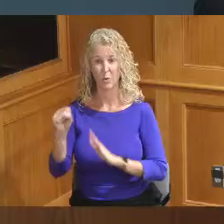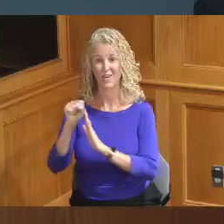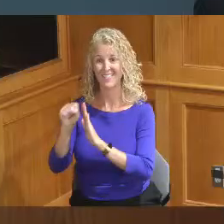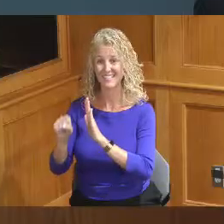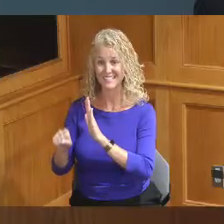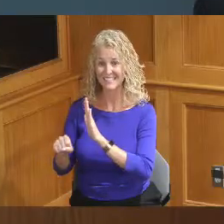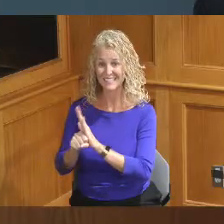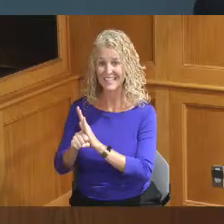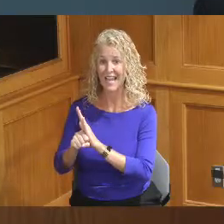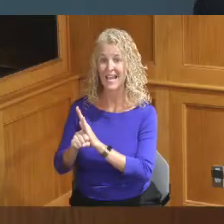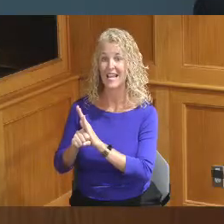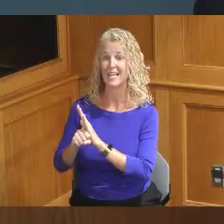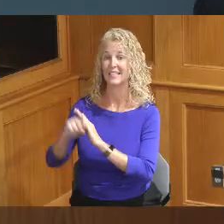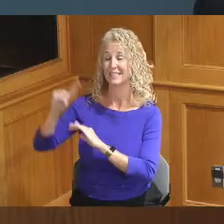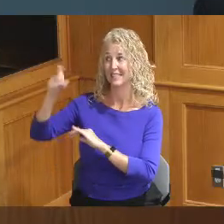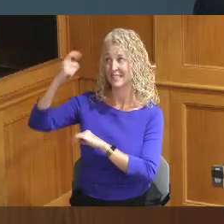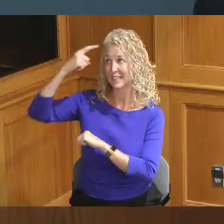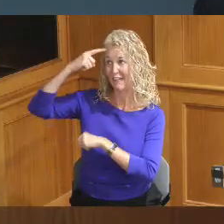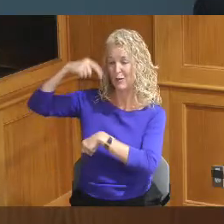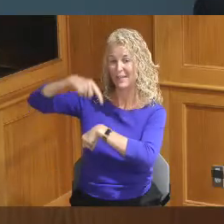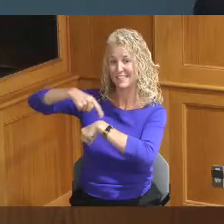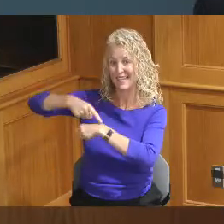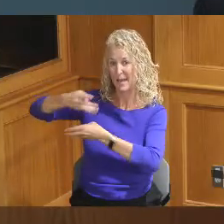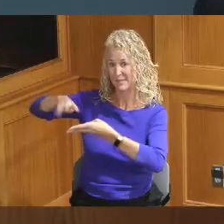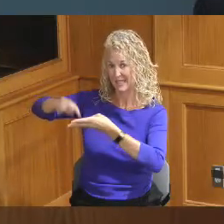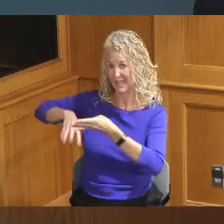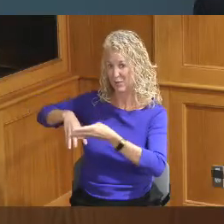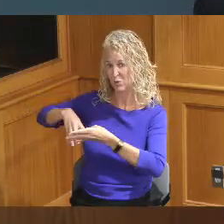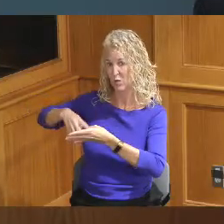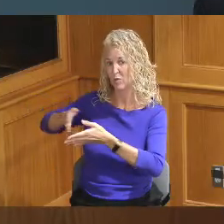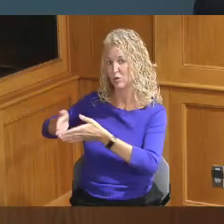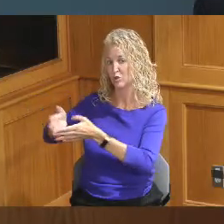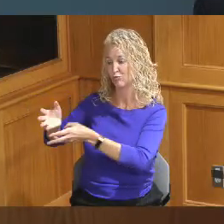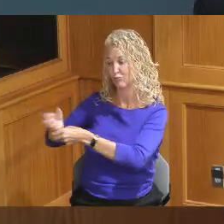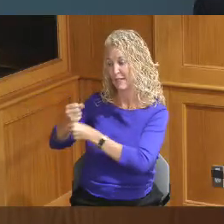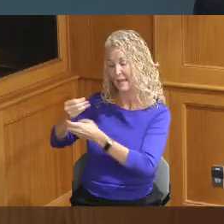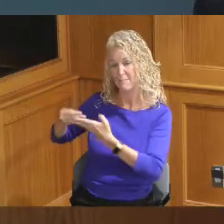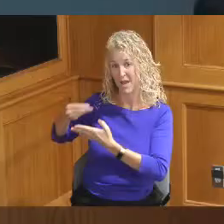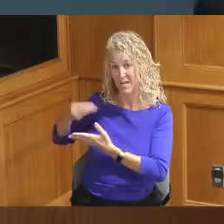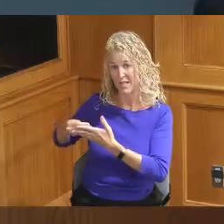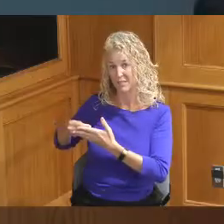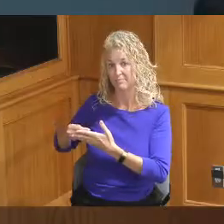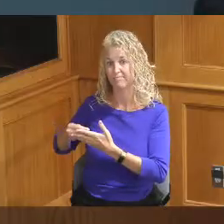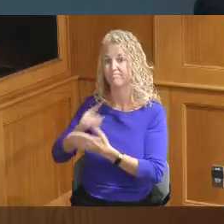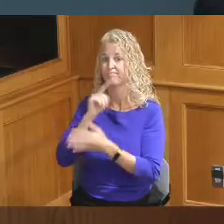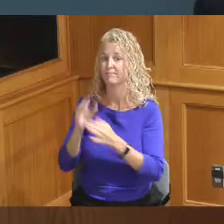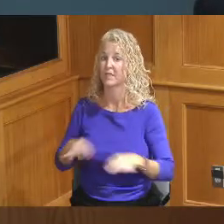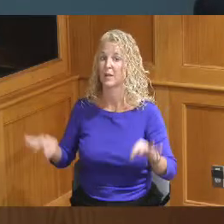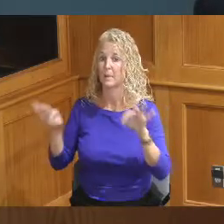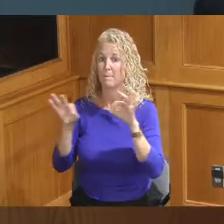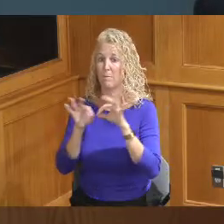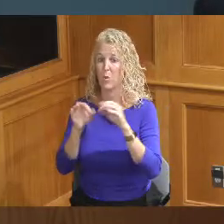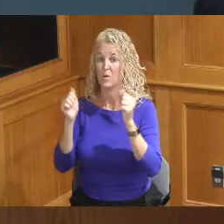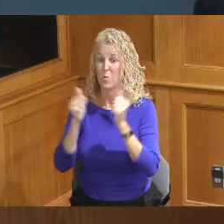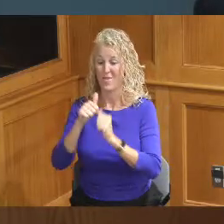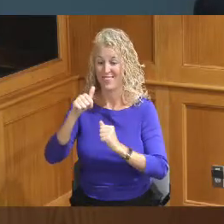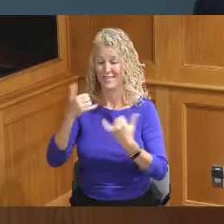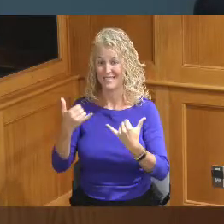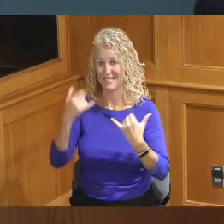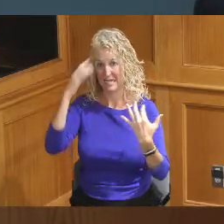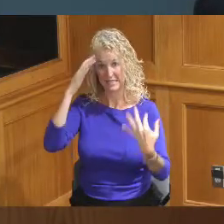timing for the opportunity to get state funding is critical to the timing of what we're doing here